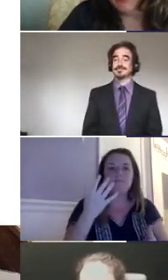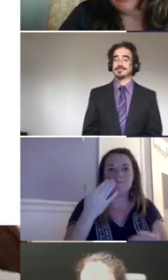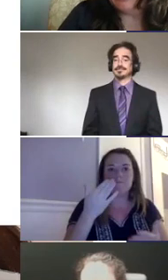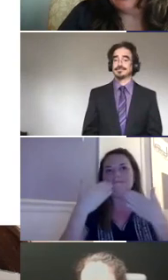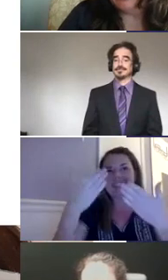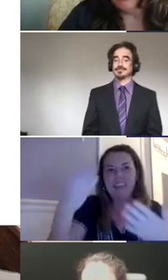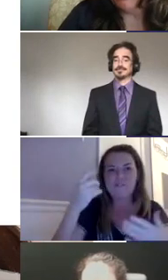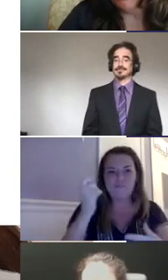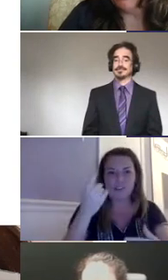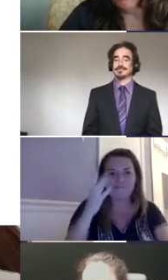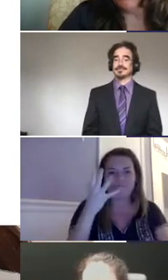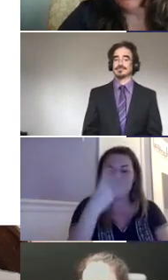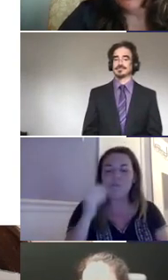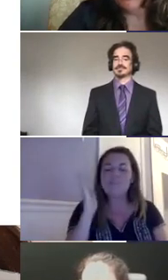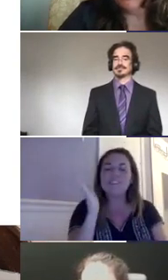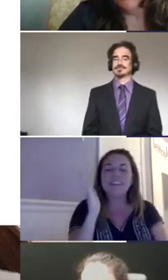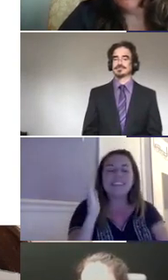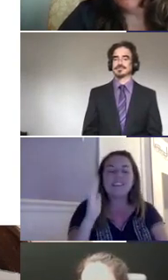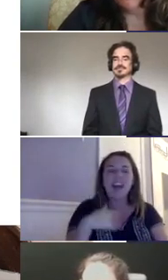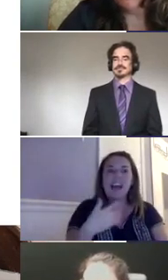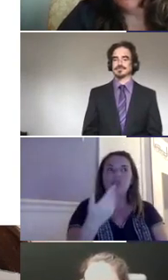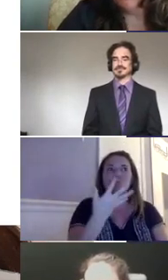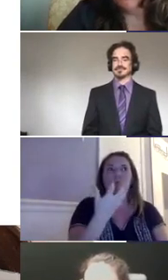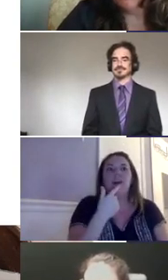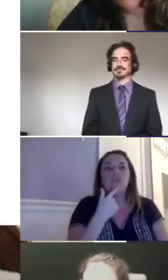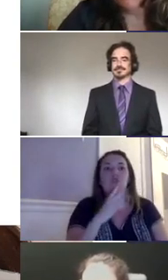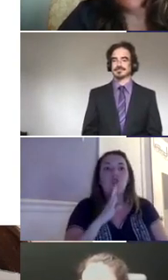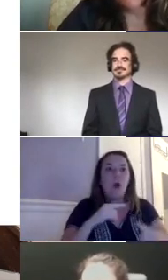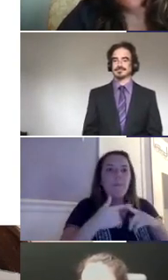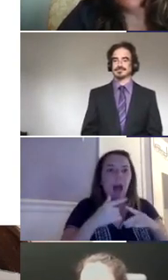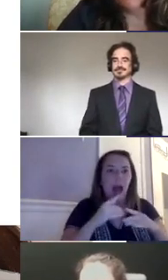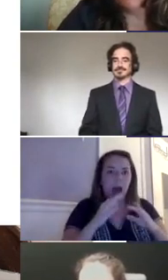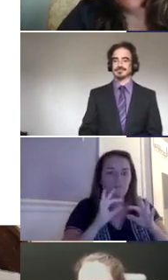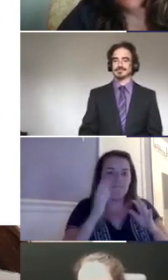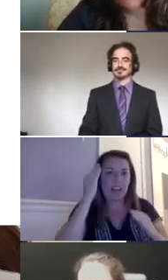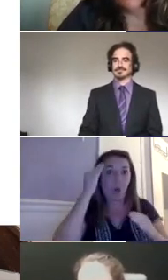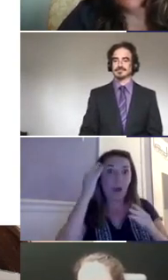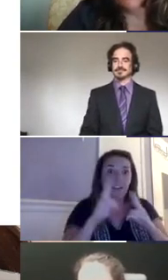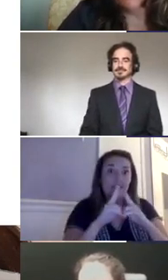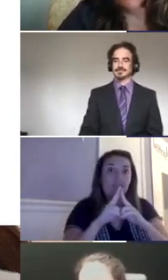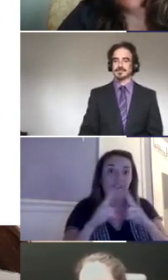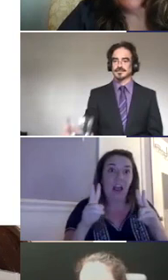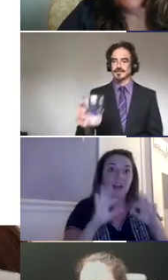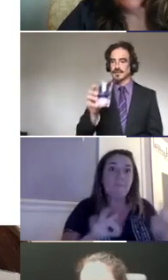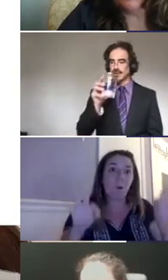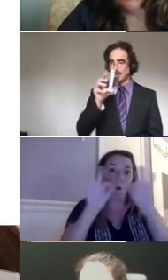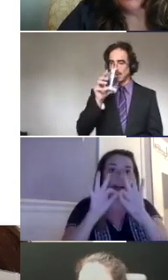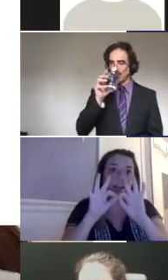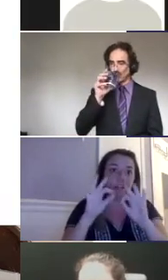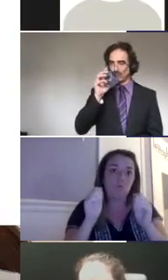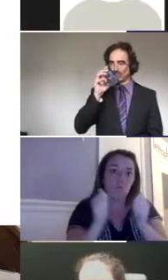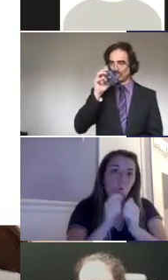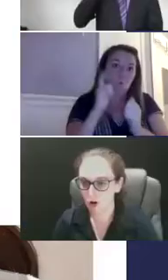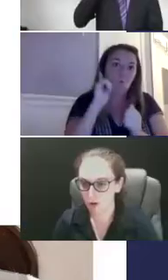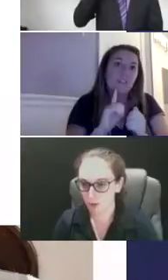Um, I just wanted to say thank you so much for this beautiful presentation. And also I wanted to talk about awareness